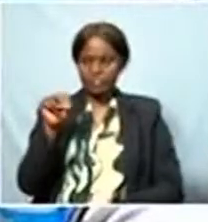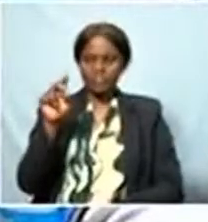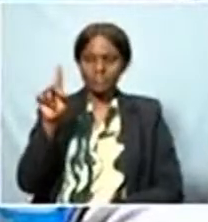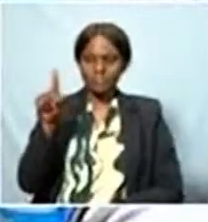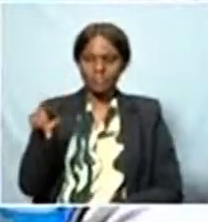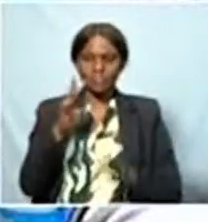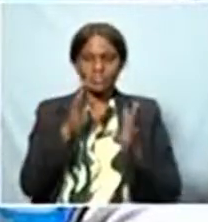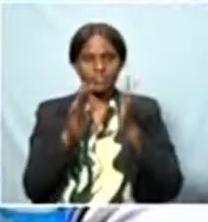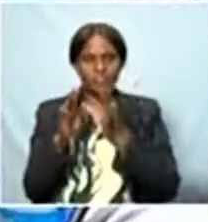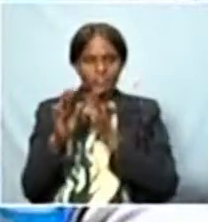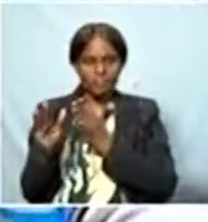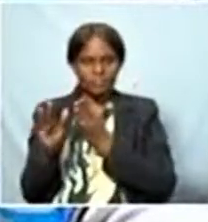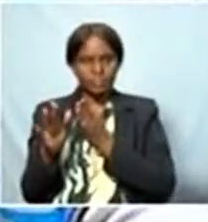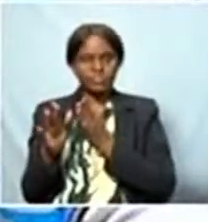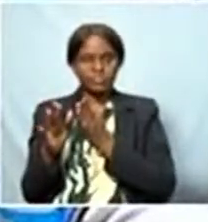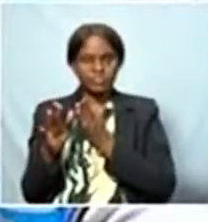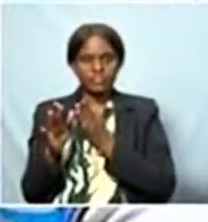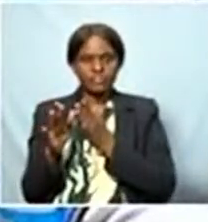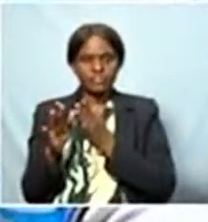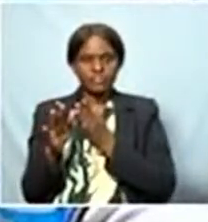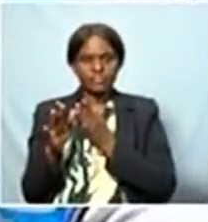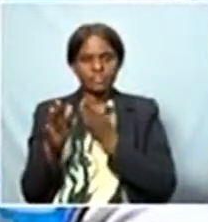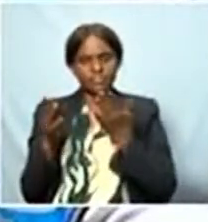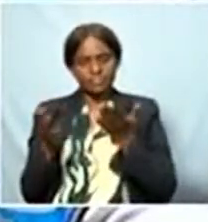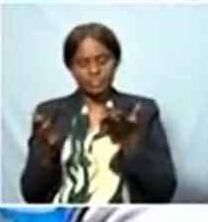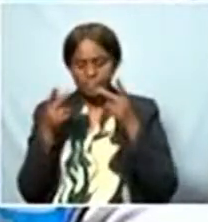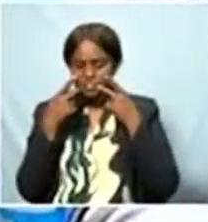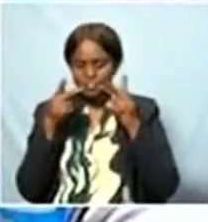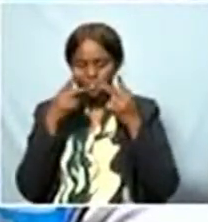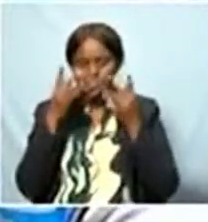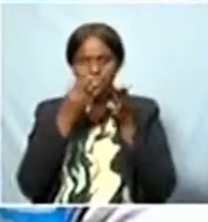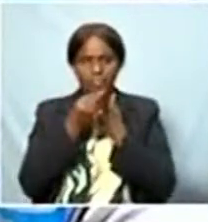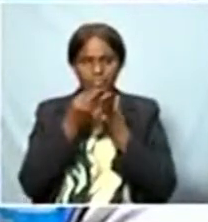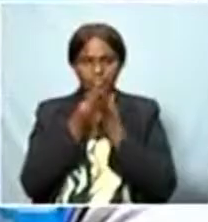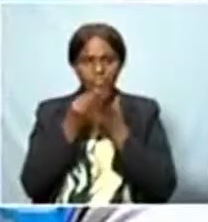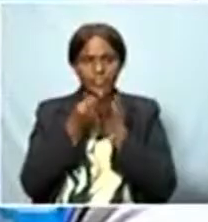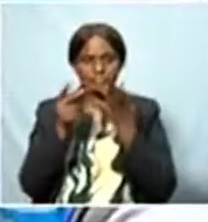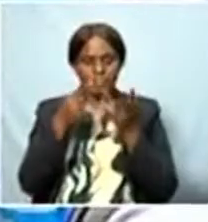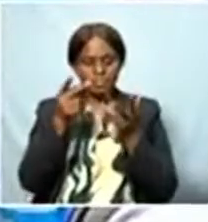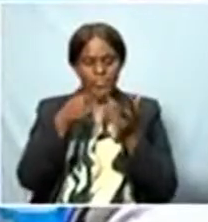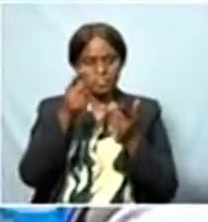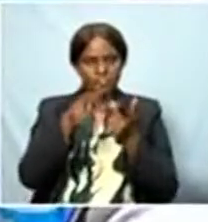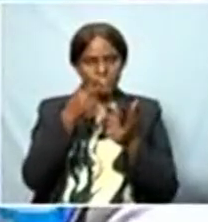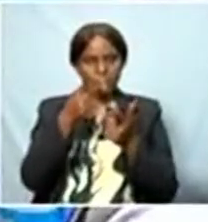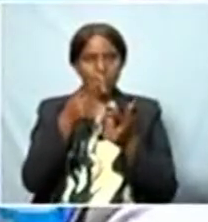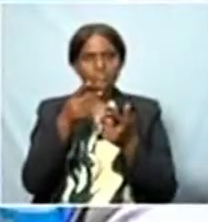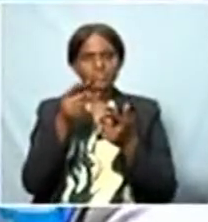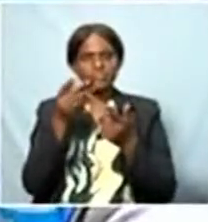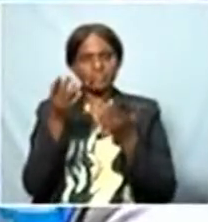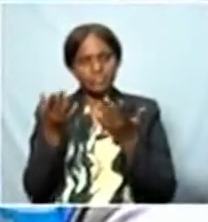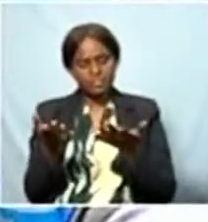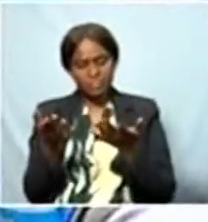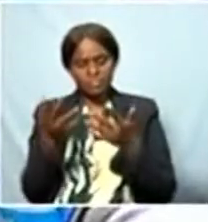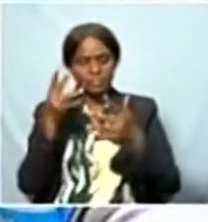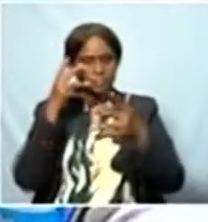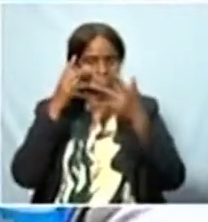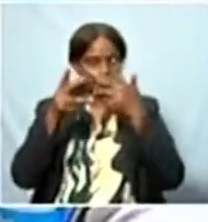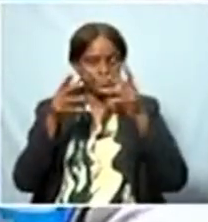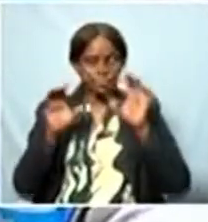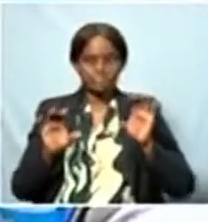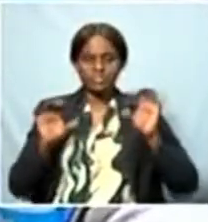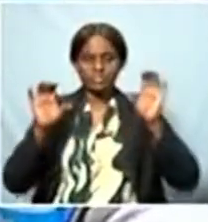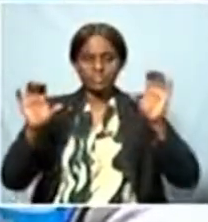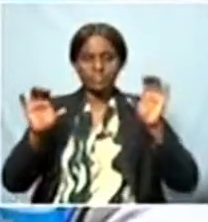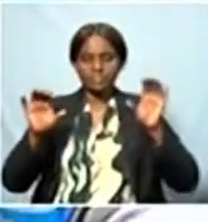Plan. ZCSD urges the Public Accounts Committee to prioritize increased predictable and transparent allocations